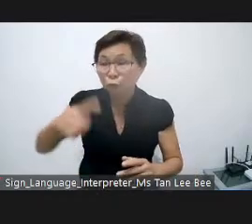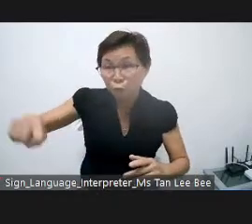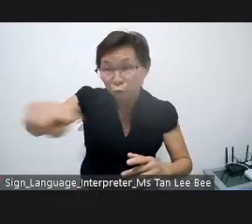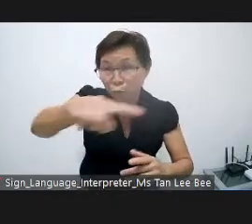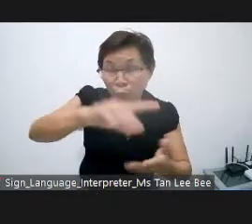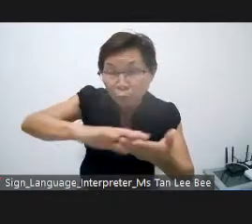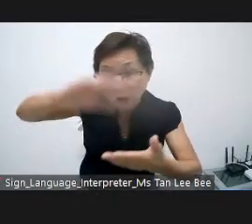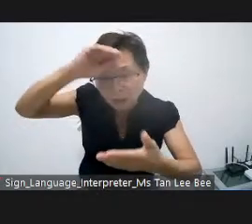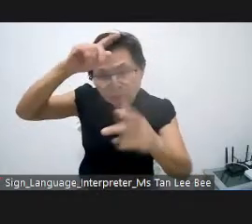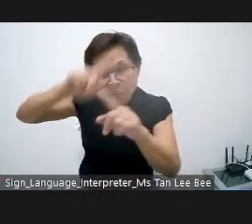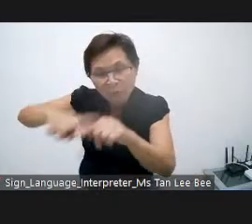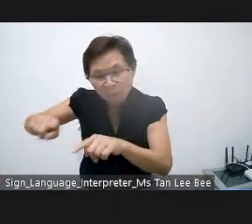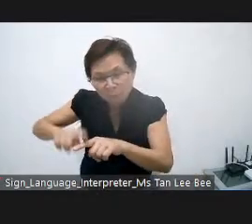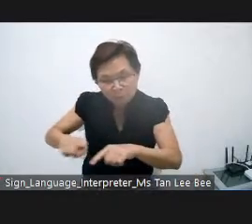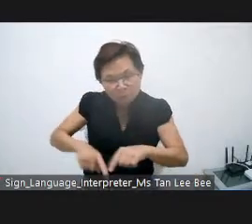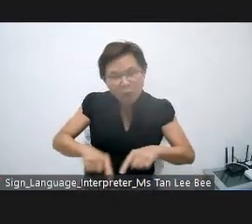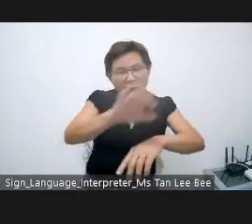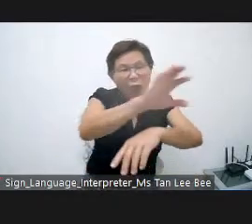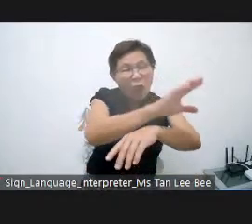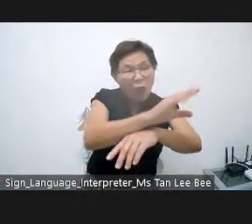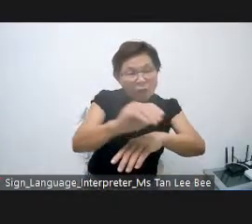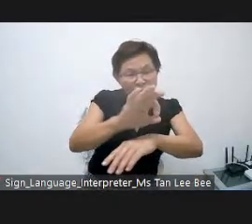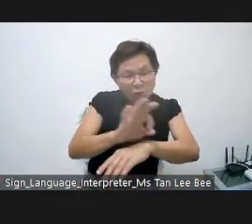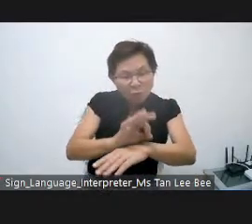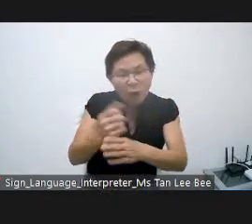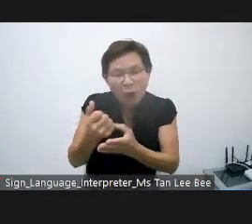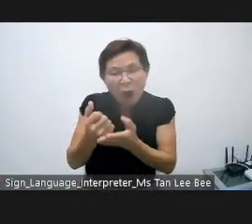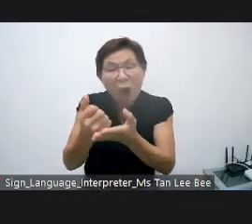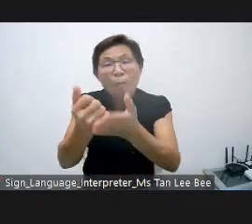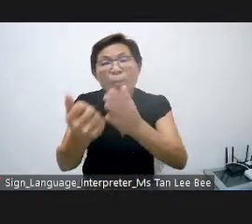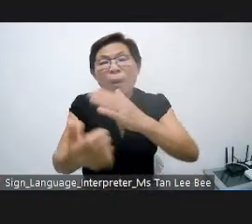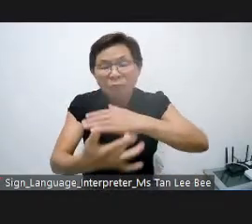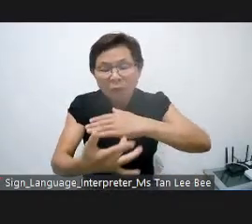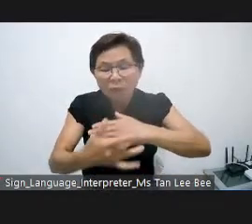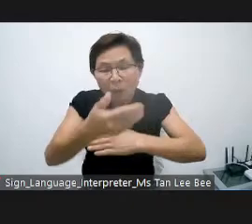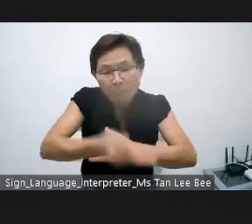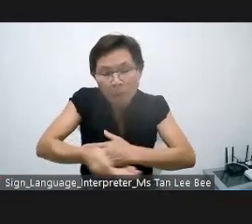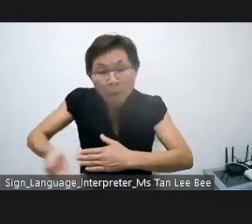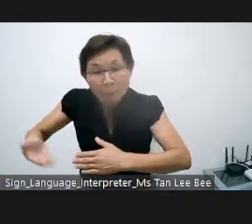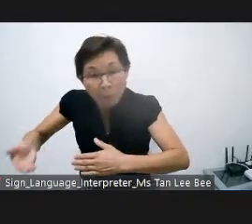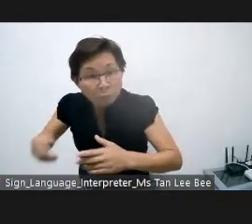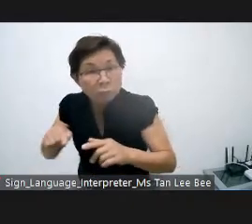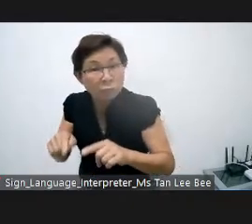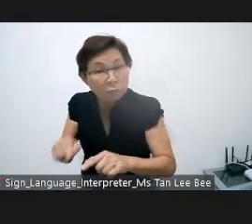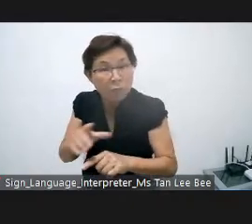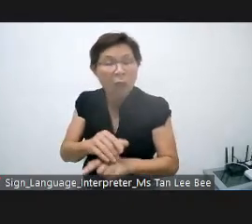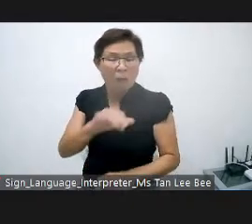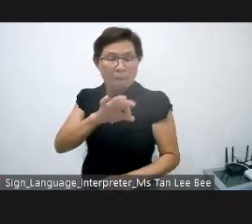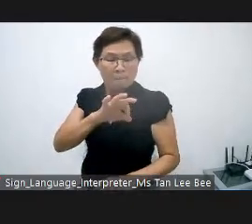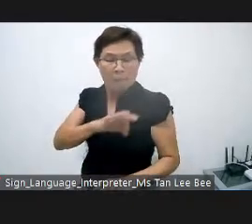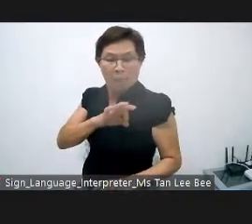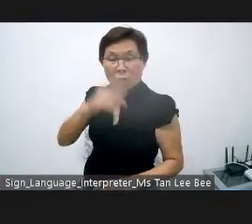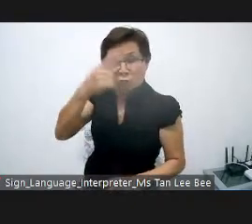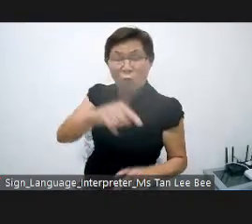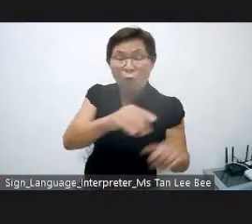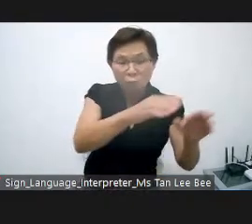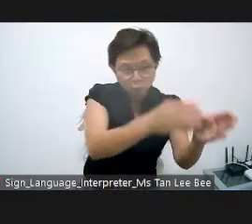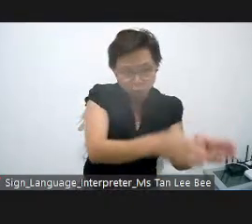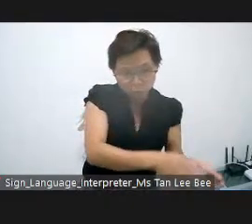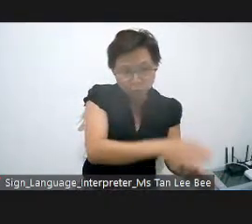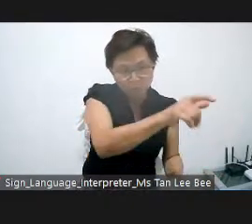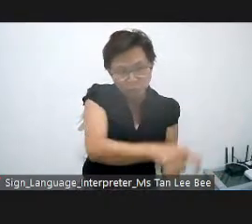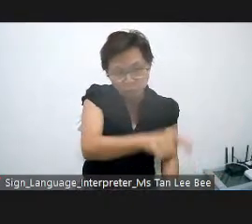about different types and functions of assistive technology devices and their benefits to the learners with